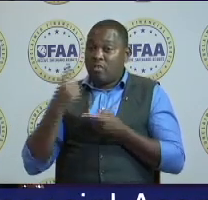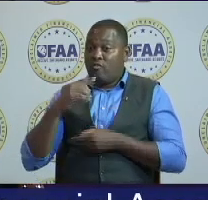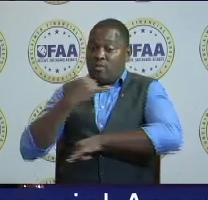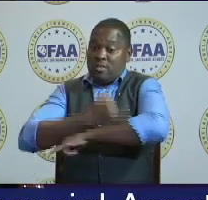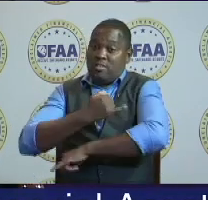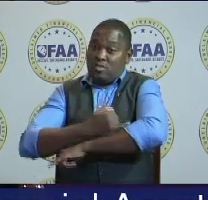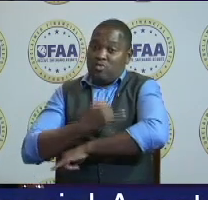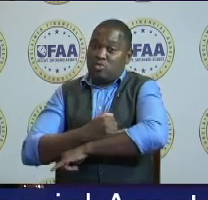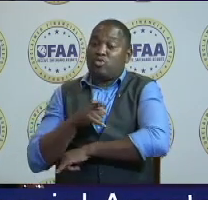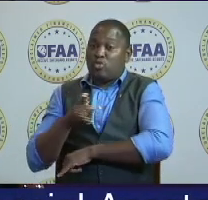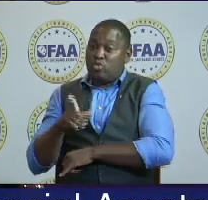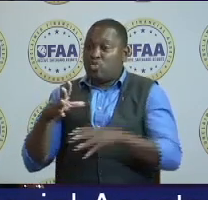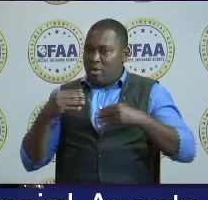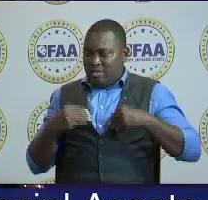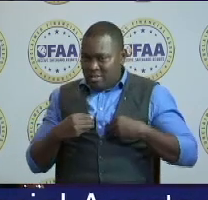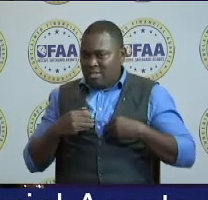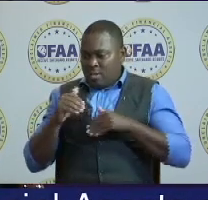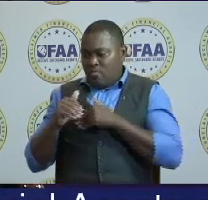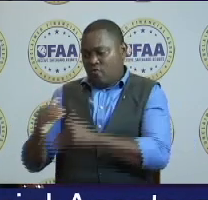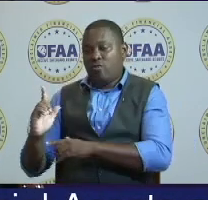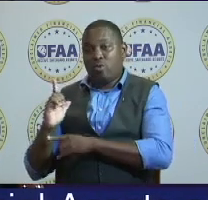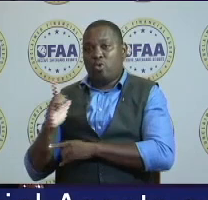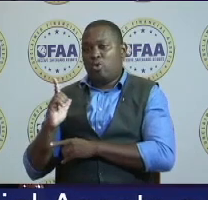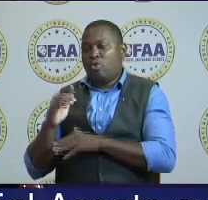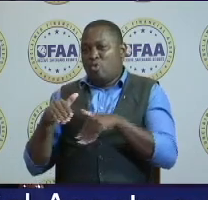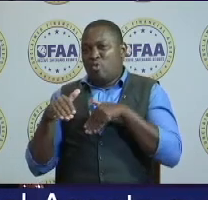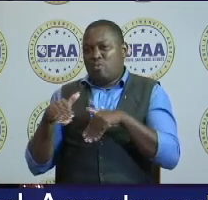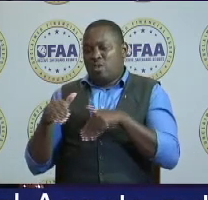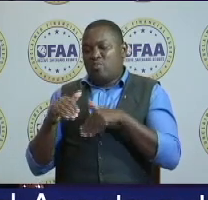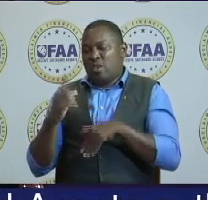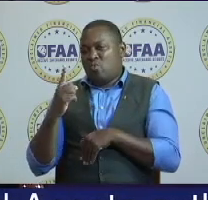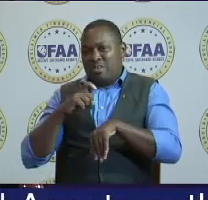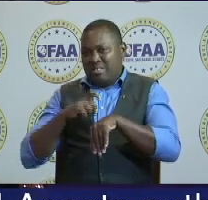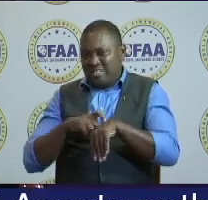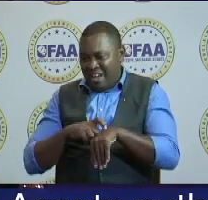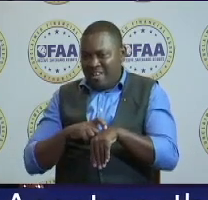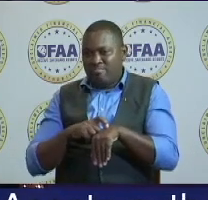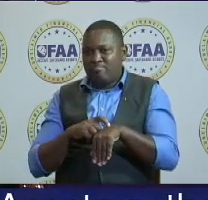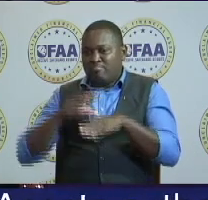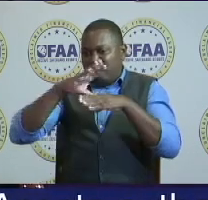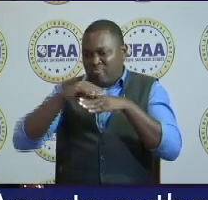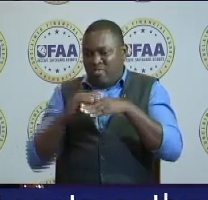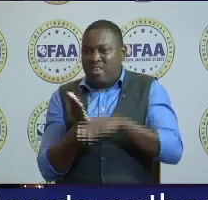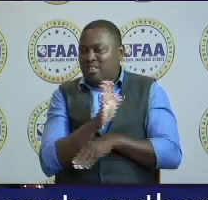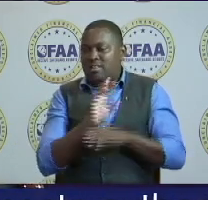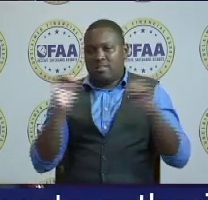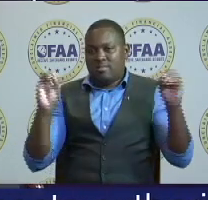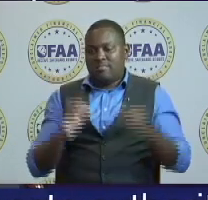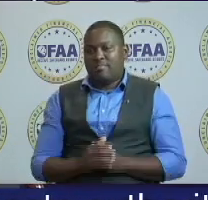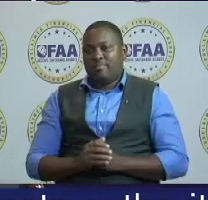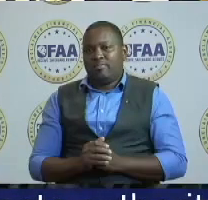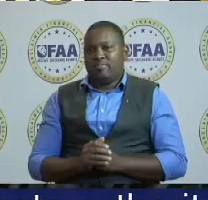complying than waiting for the one-off end of year returns. Okay, I don't know if